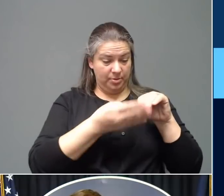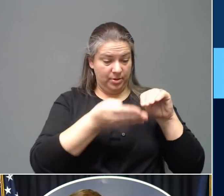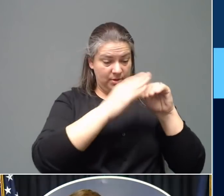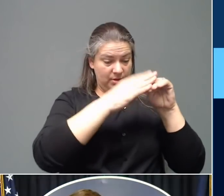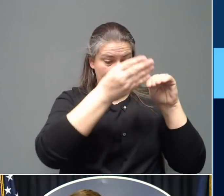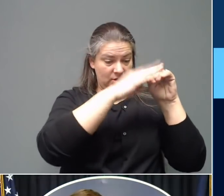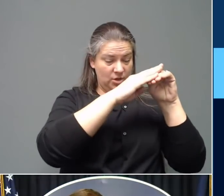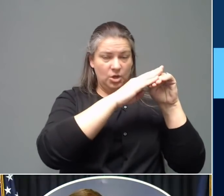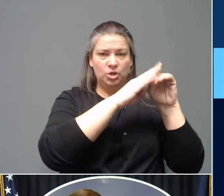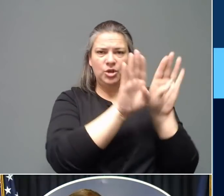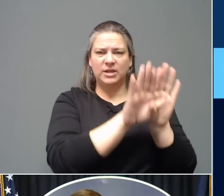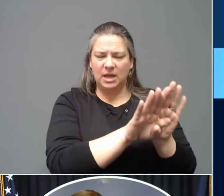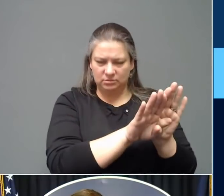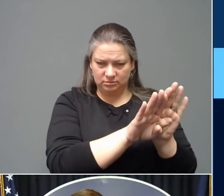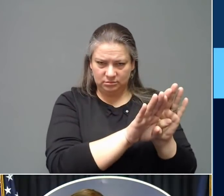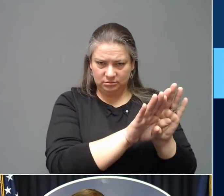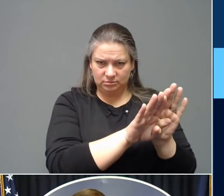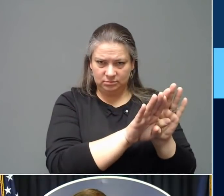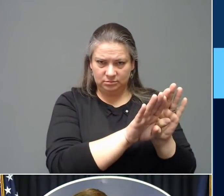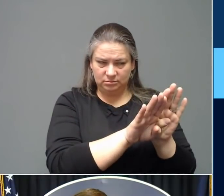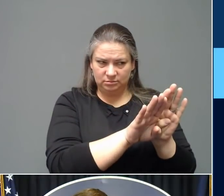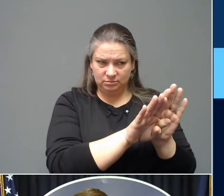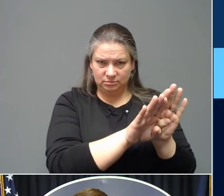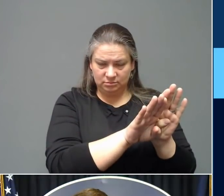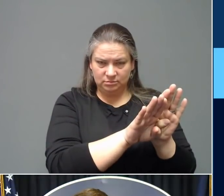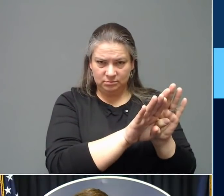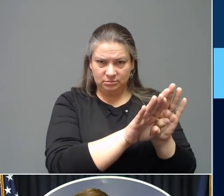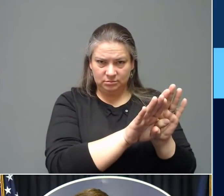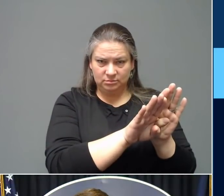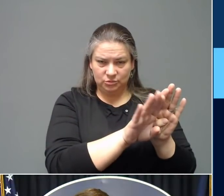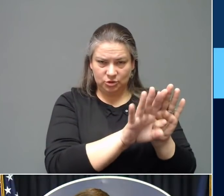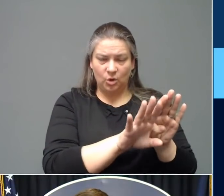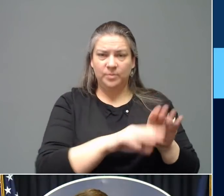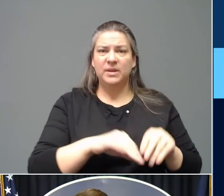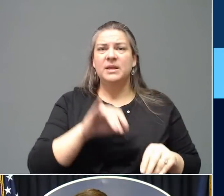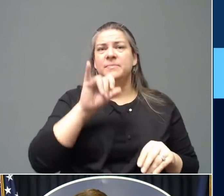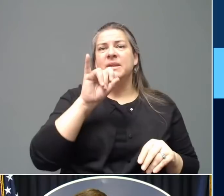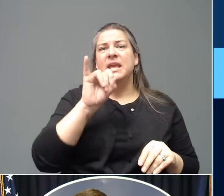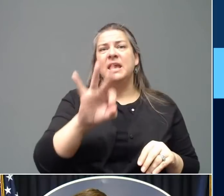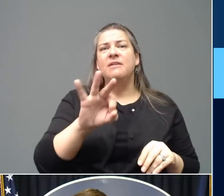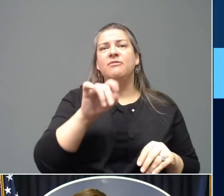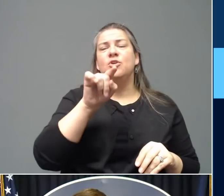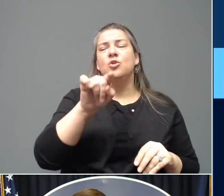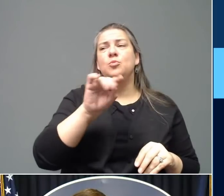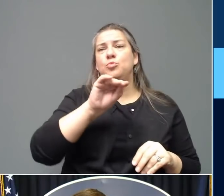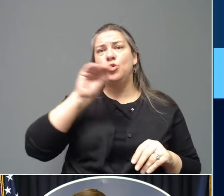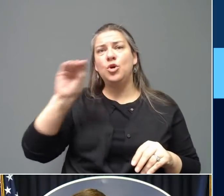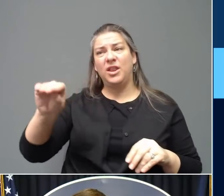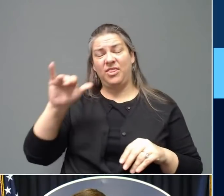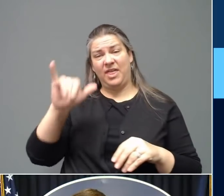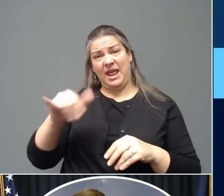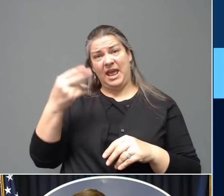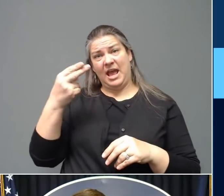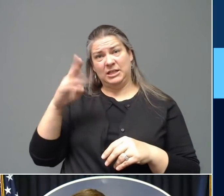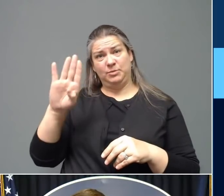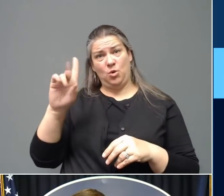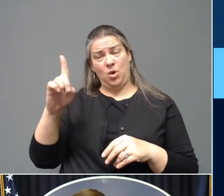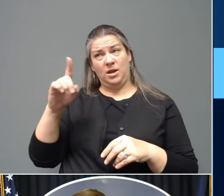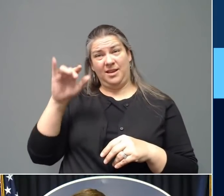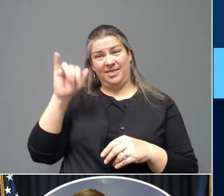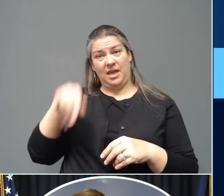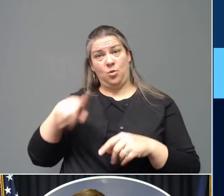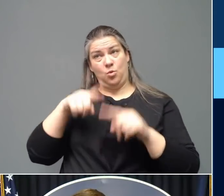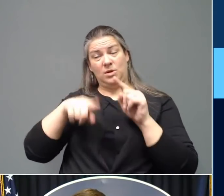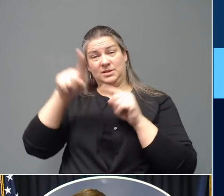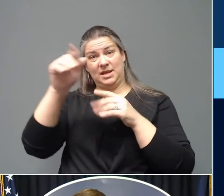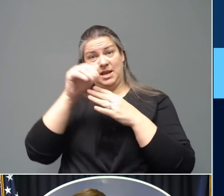would put guidance that is never intended to be law into law. House Bill 1, based on what it references,